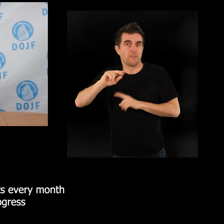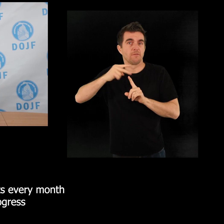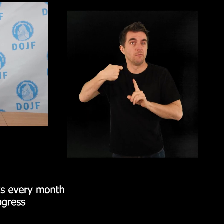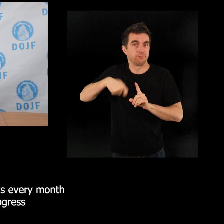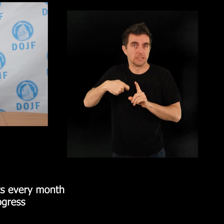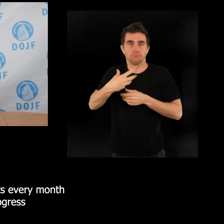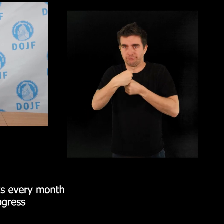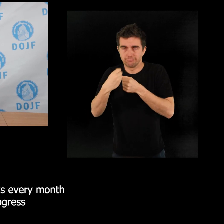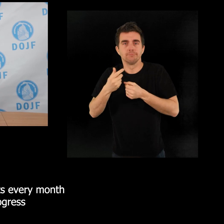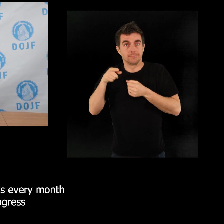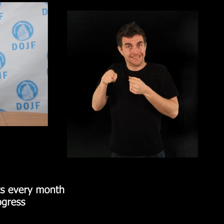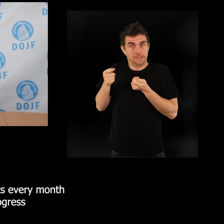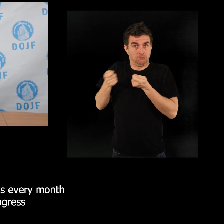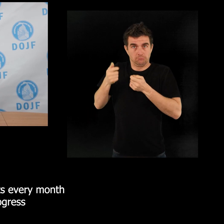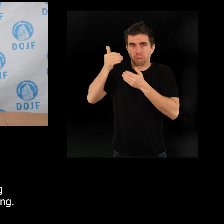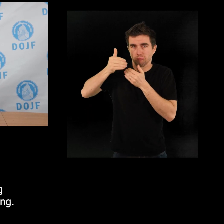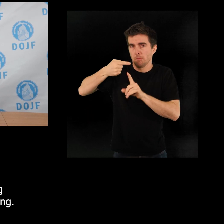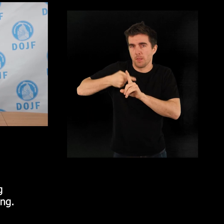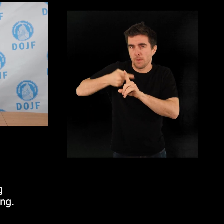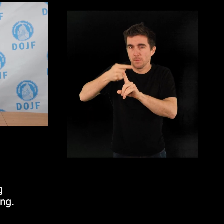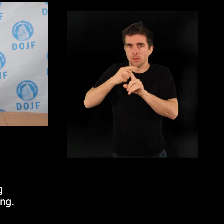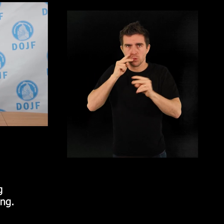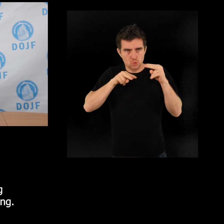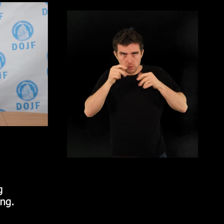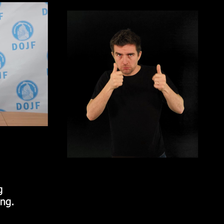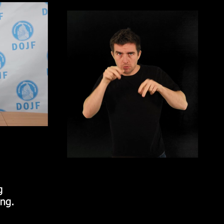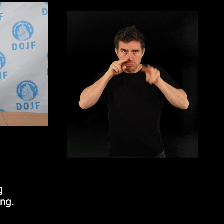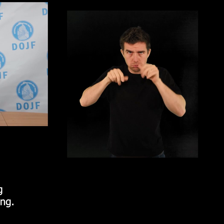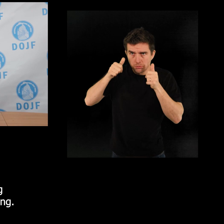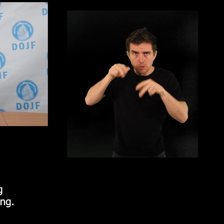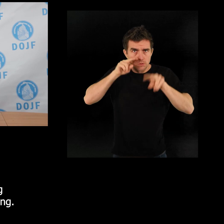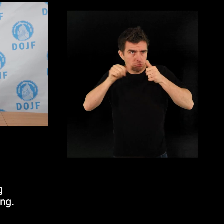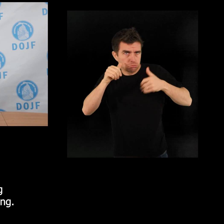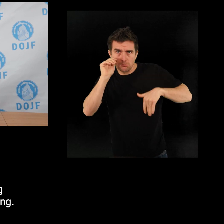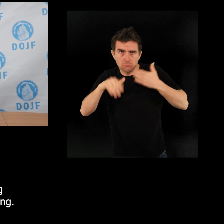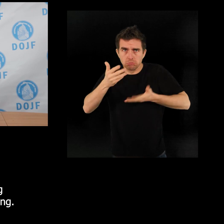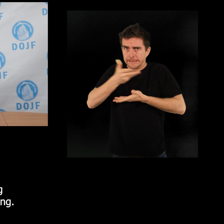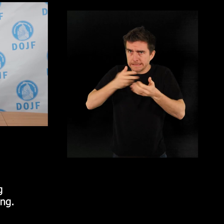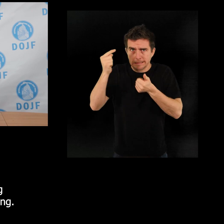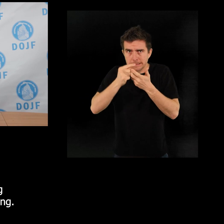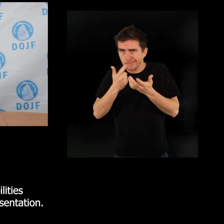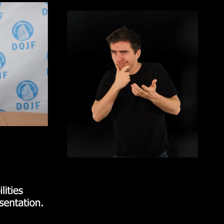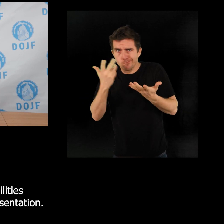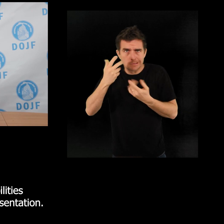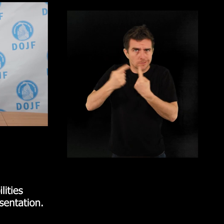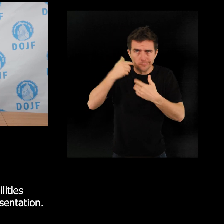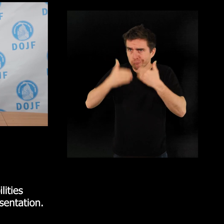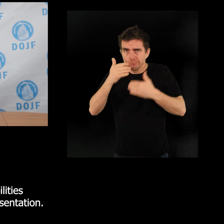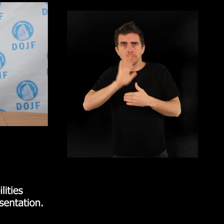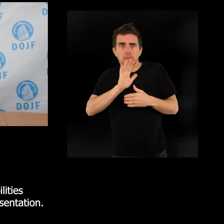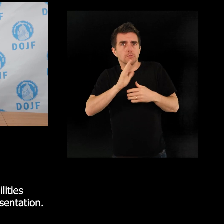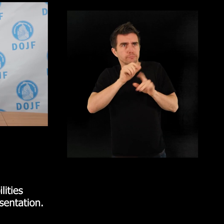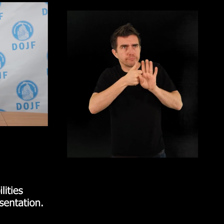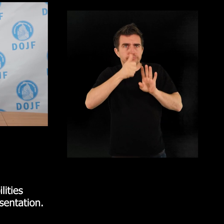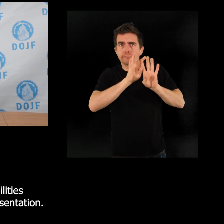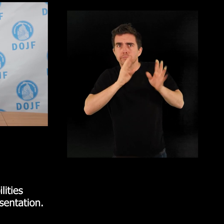meets every month and evaluate the progress of the actions planned during the executive committee meeting. We have